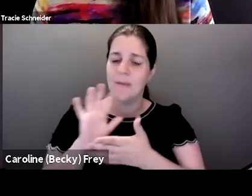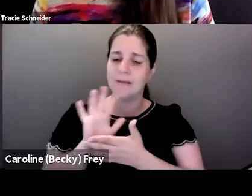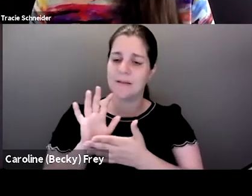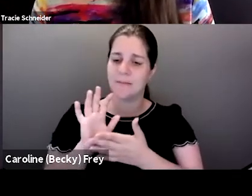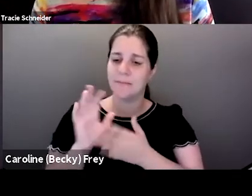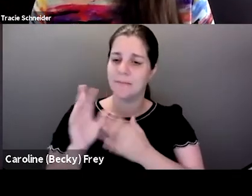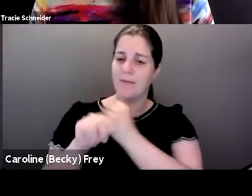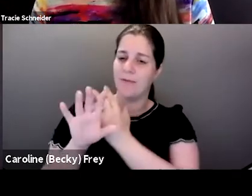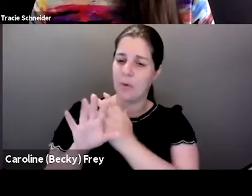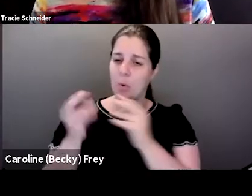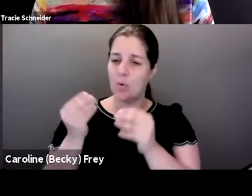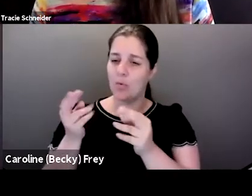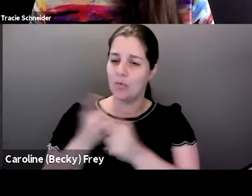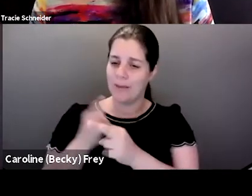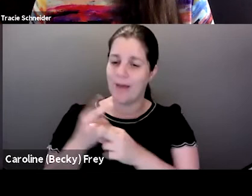I